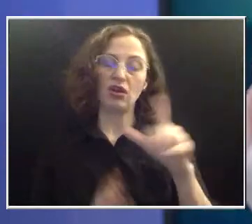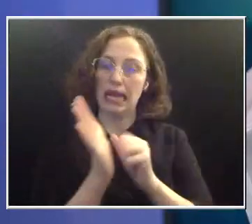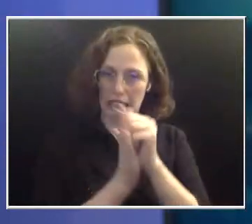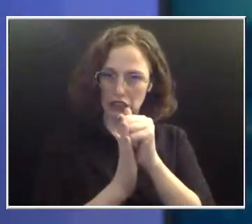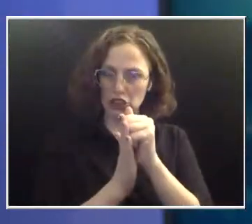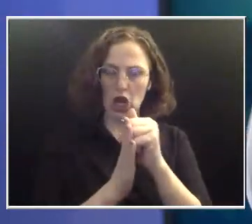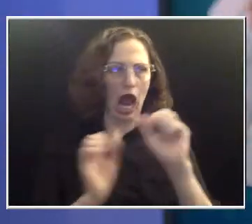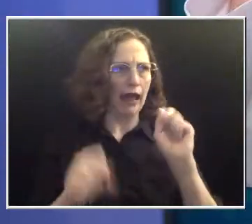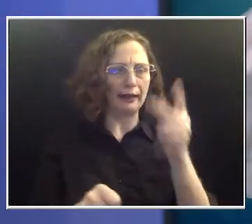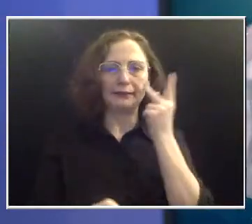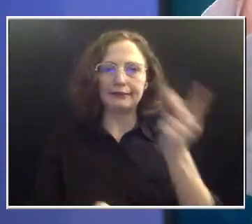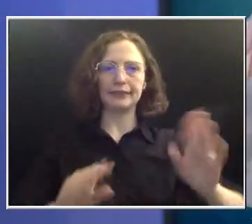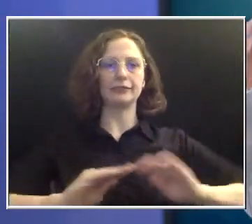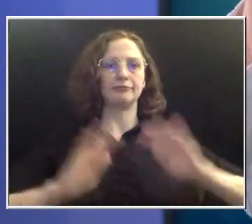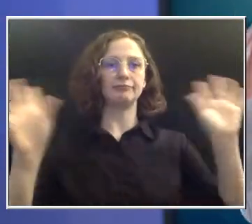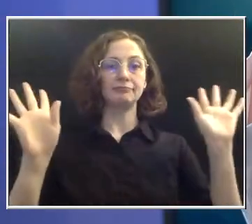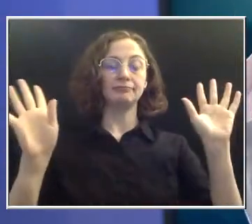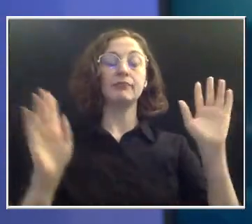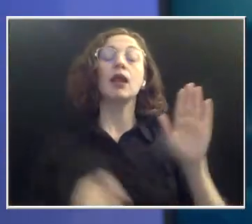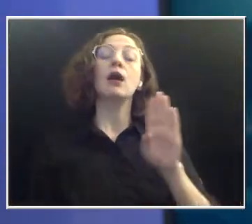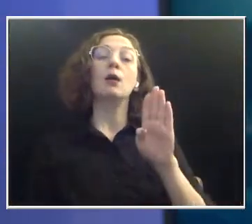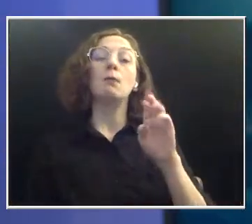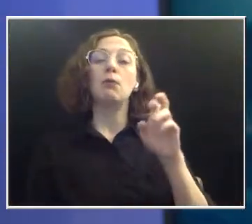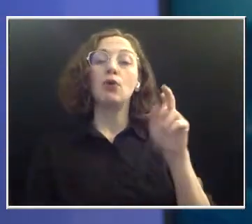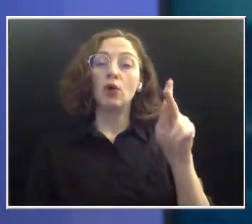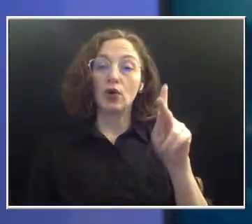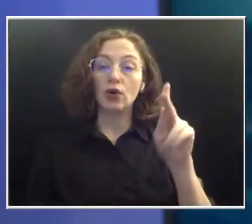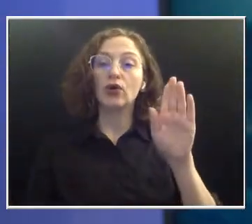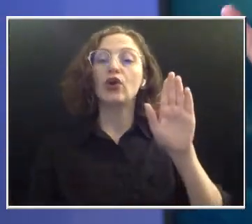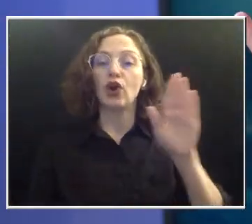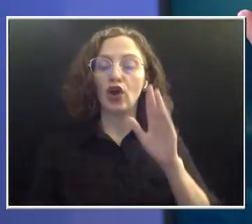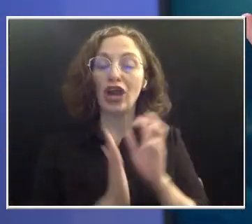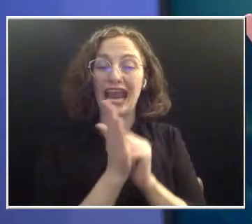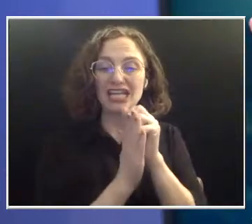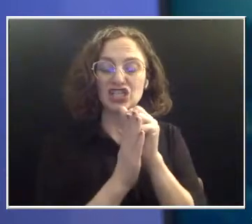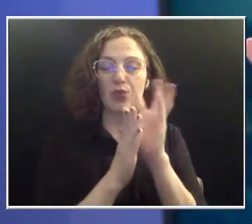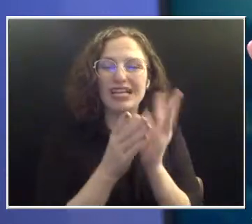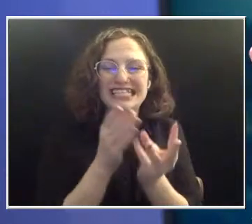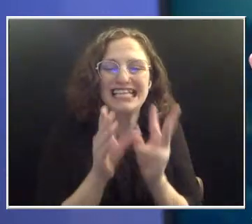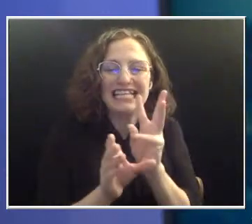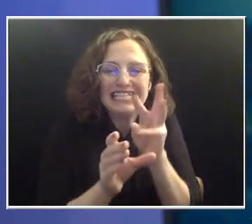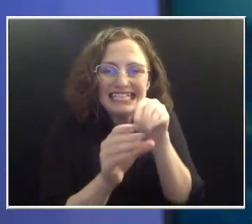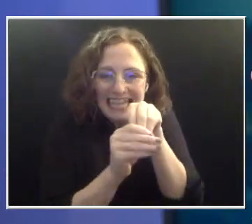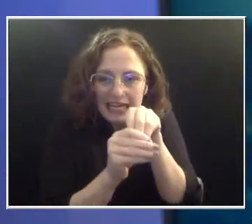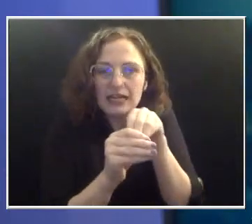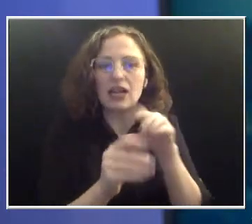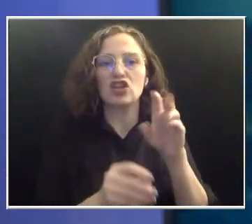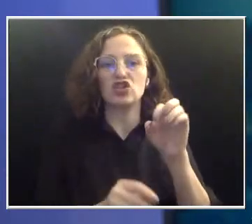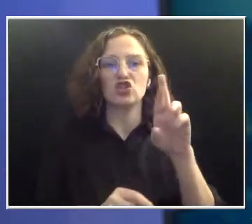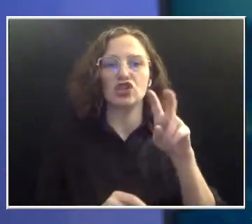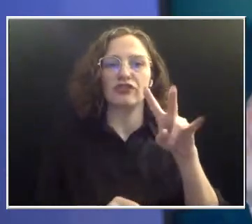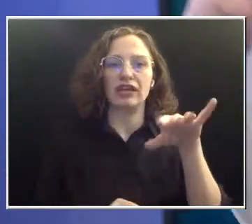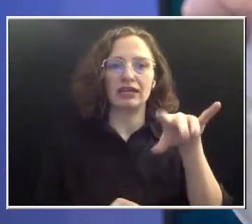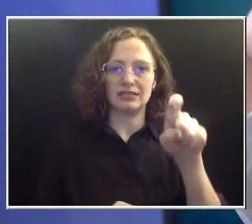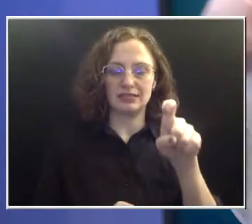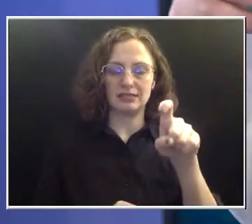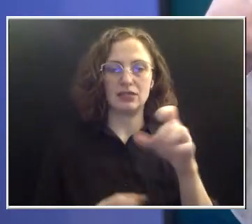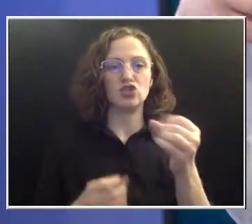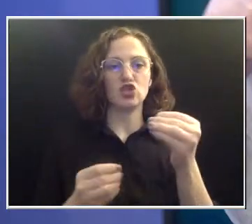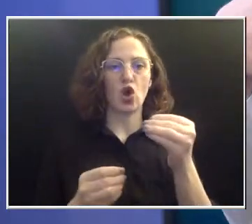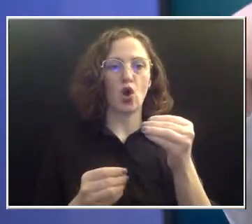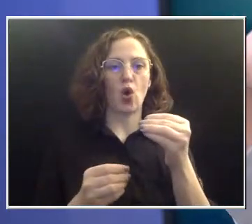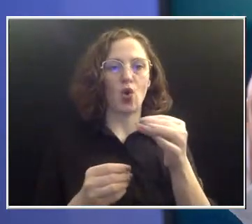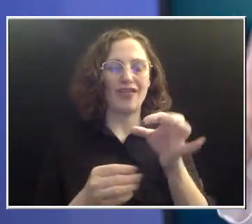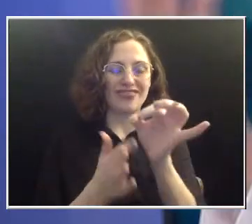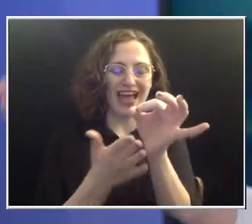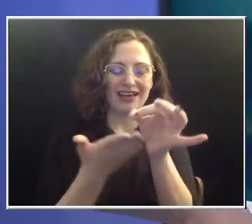a cancer that was actually up inside the cervix. So the front, the opening to her cervix actually looked totally normal. This cancer was growing